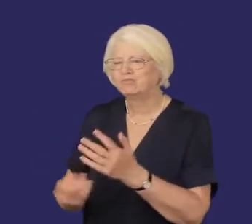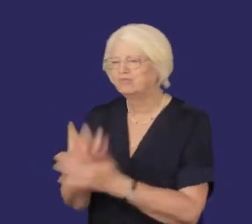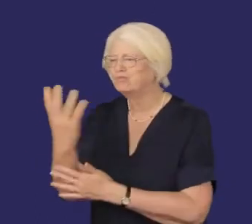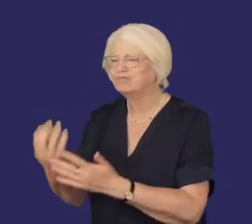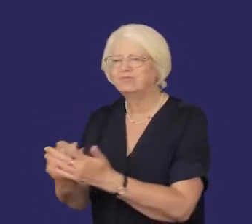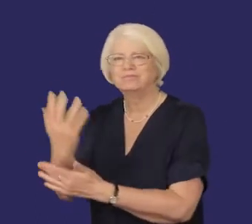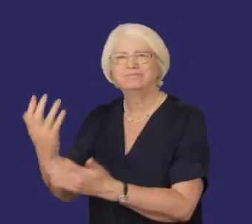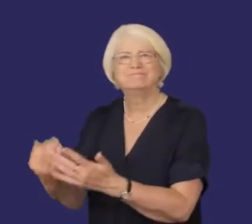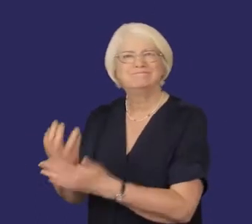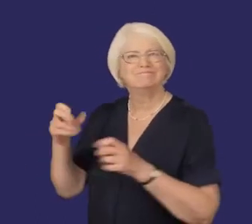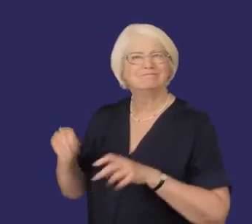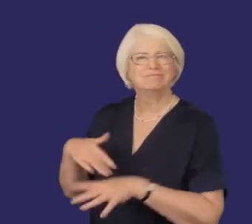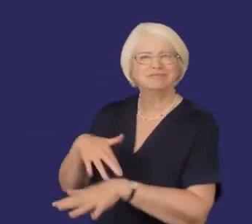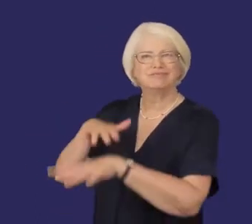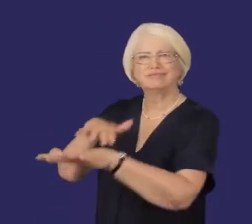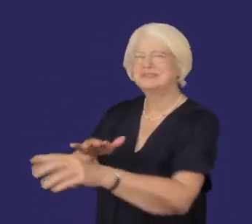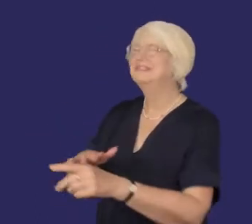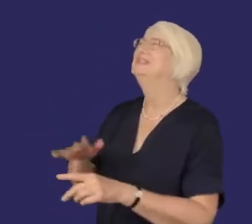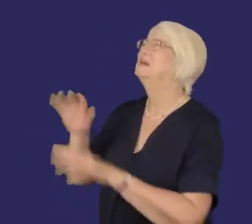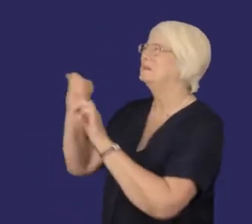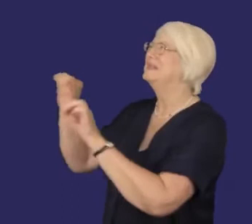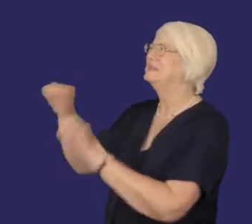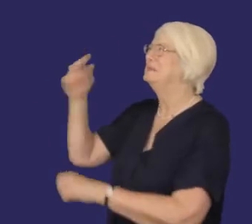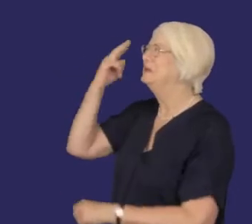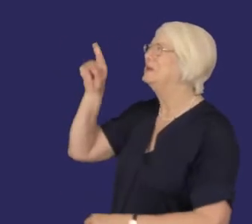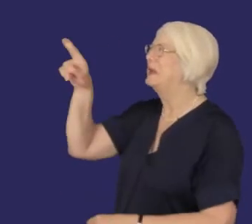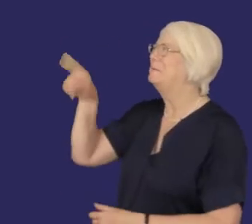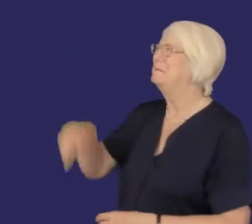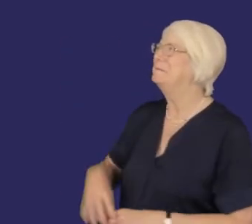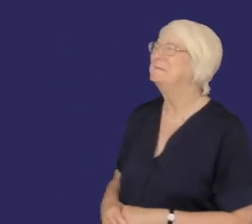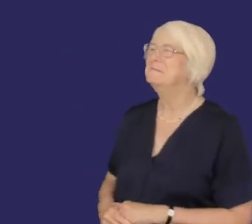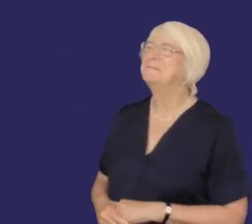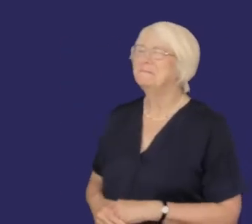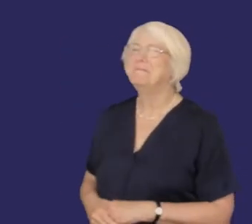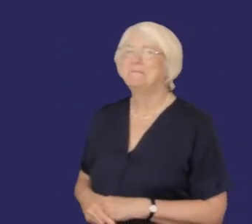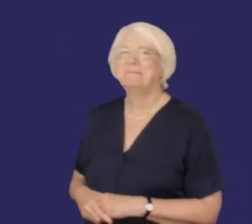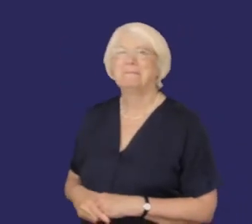of abundance flow. Blessed be your name.